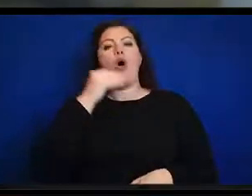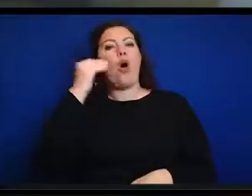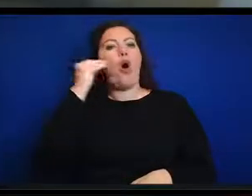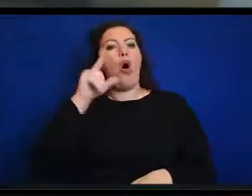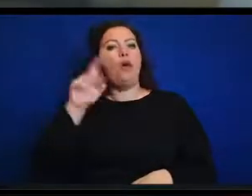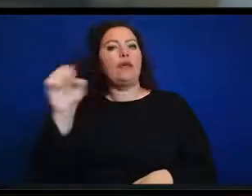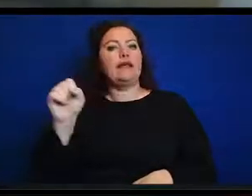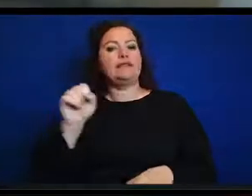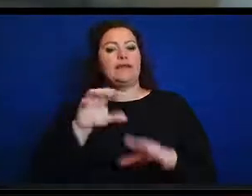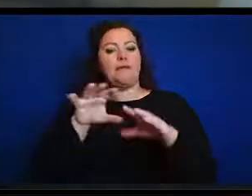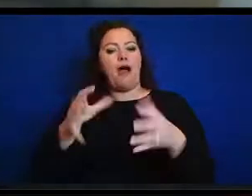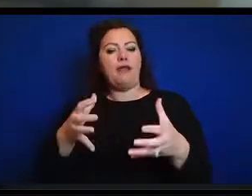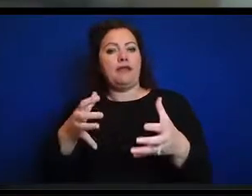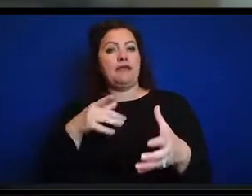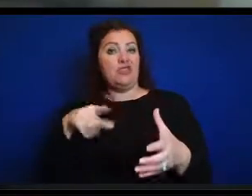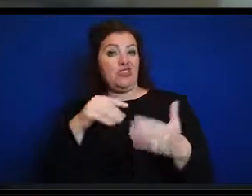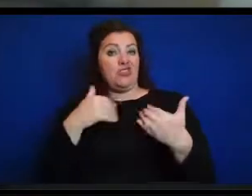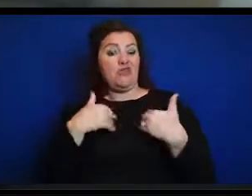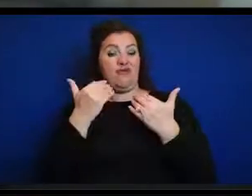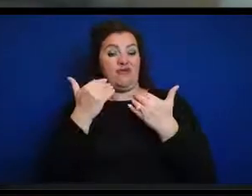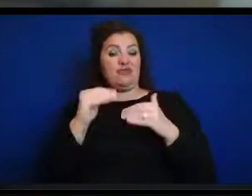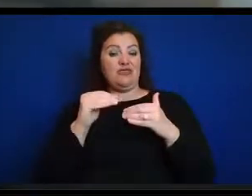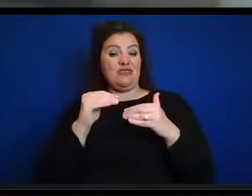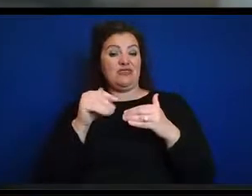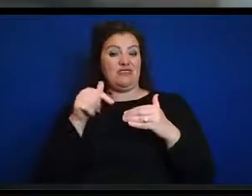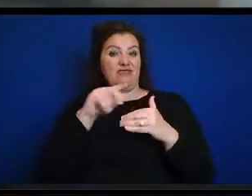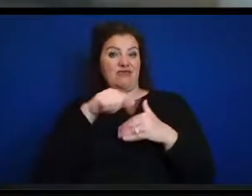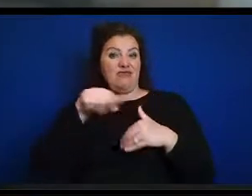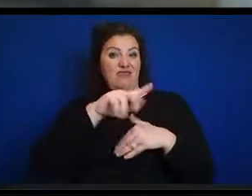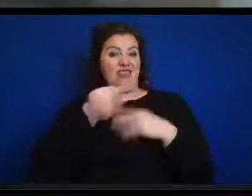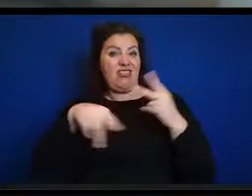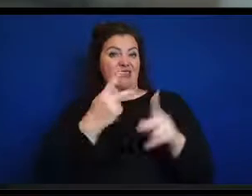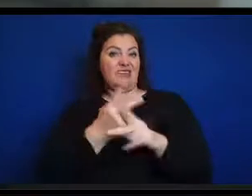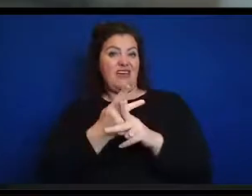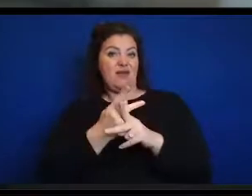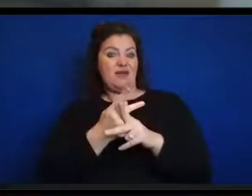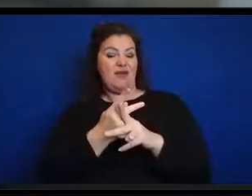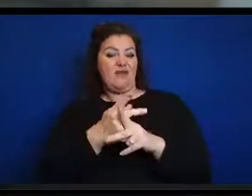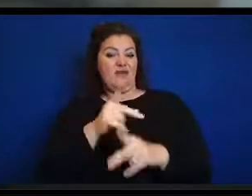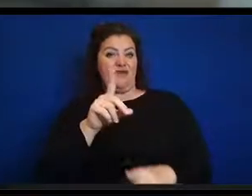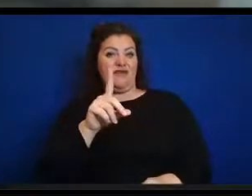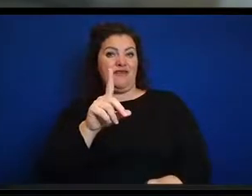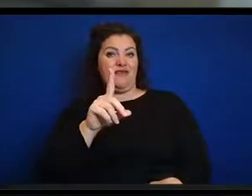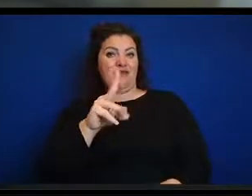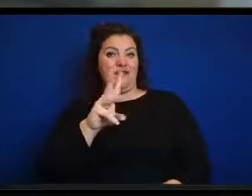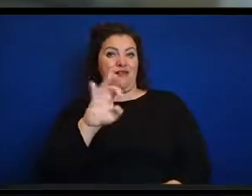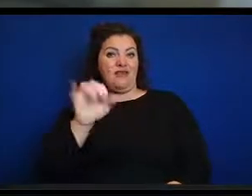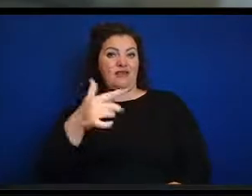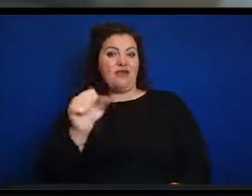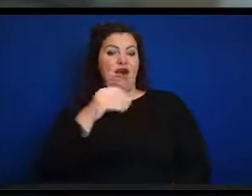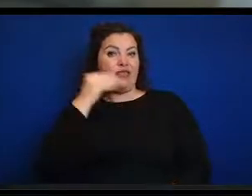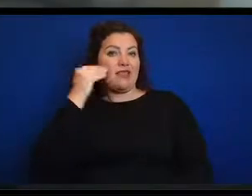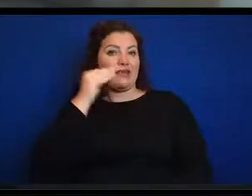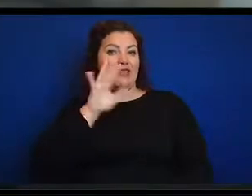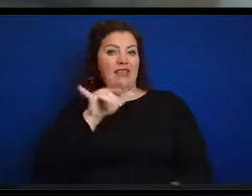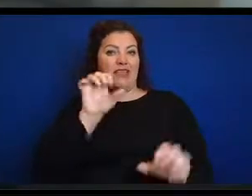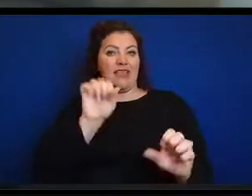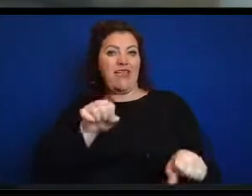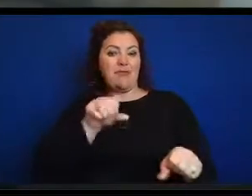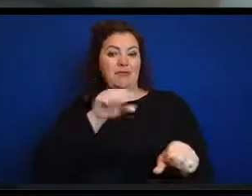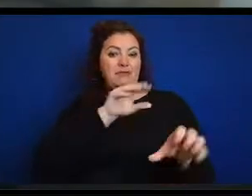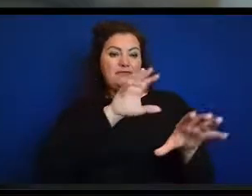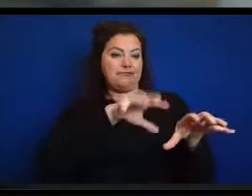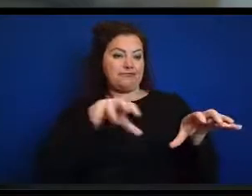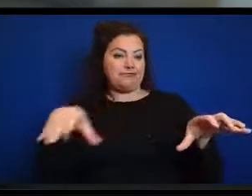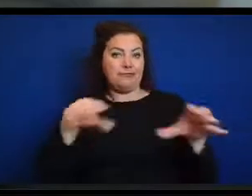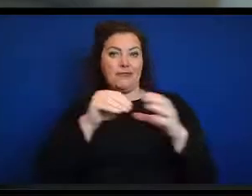you have restrictions on the type of dwellings that can go in a particular location. It does not